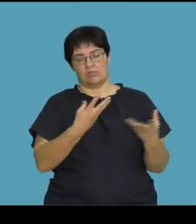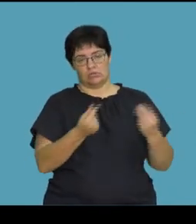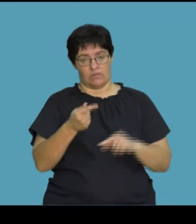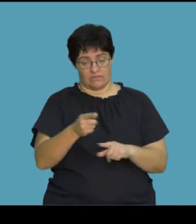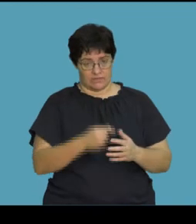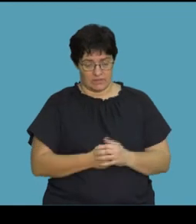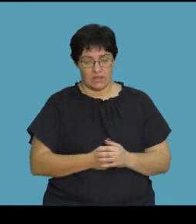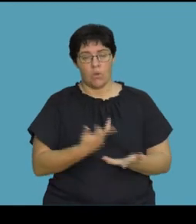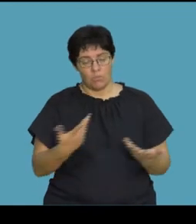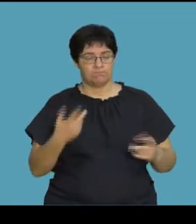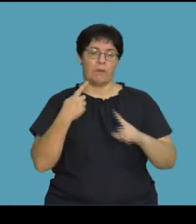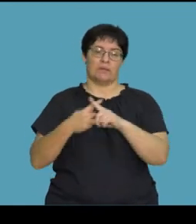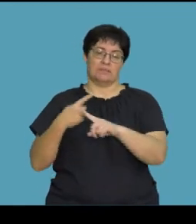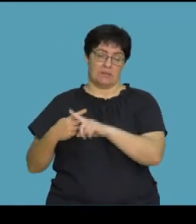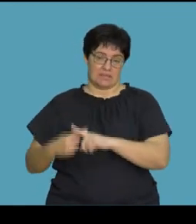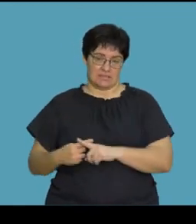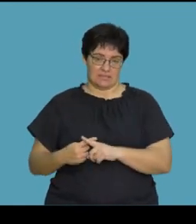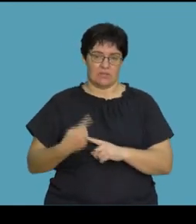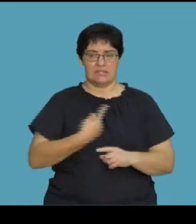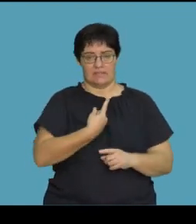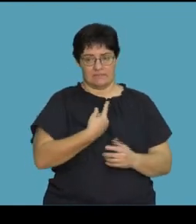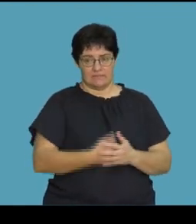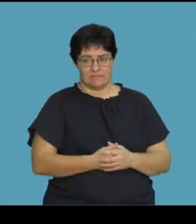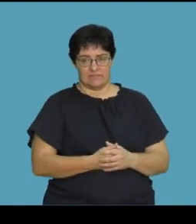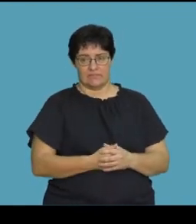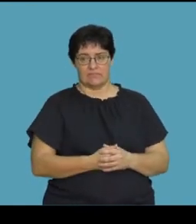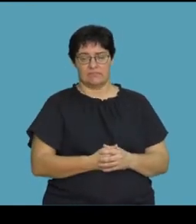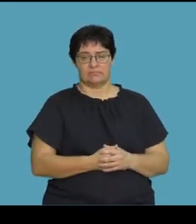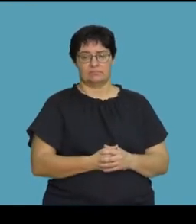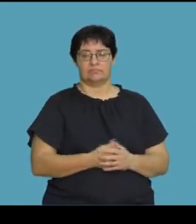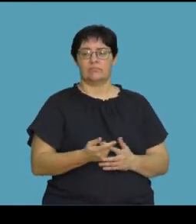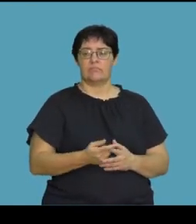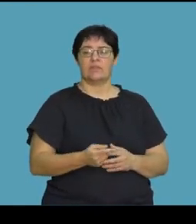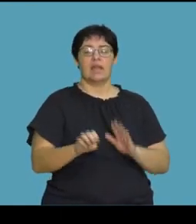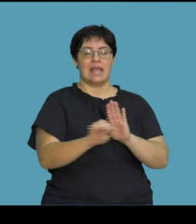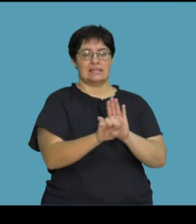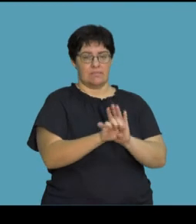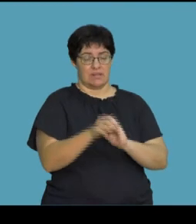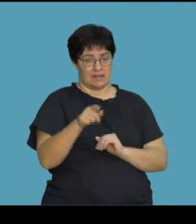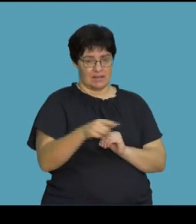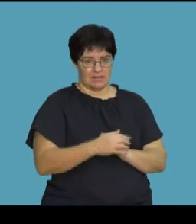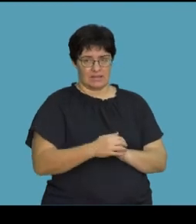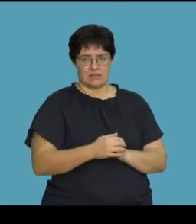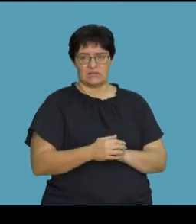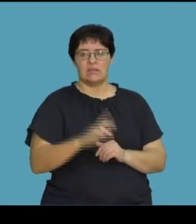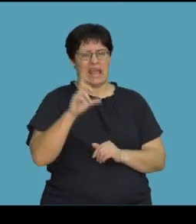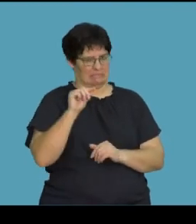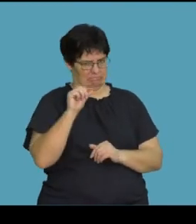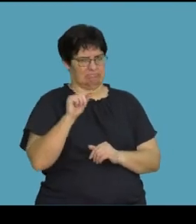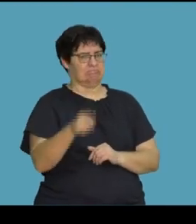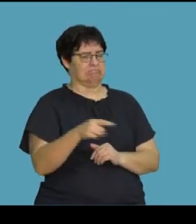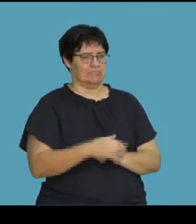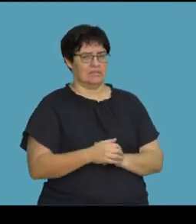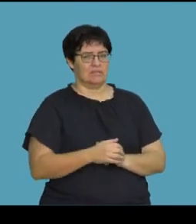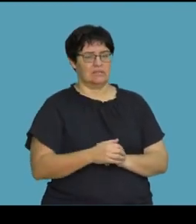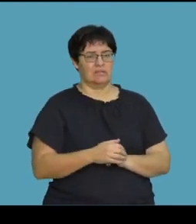the normal way of solving these things, where you multiply it by itself. And then another example, which is